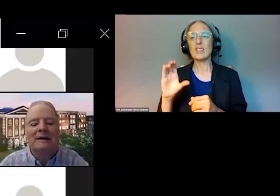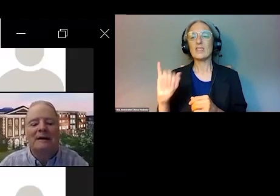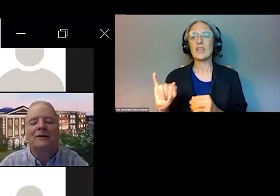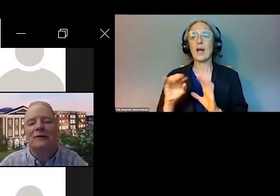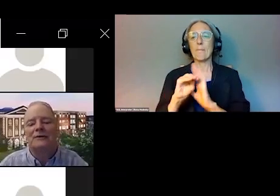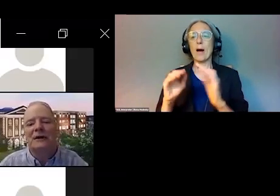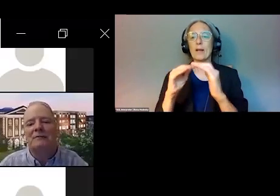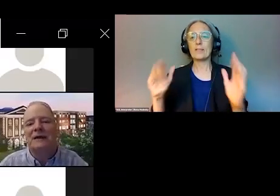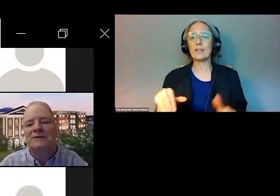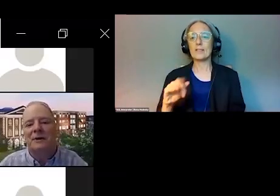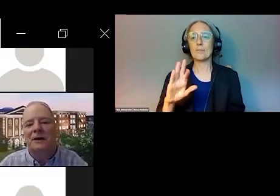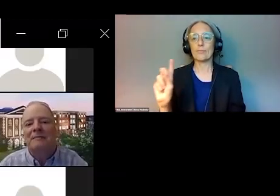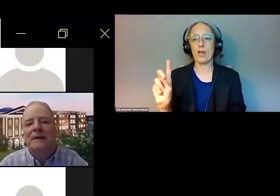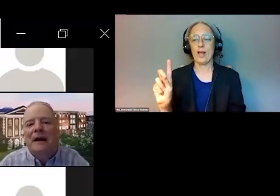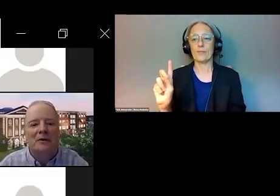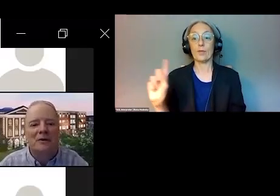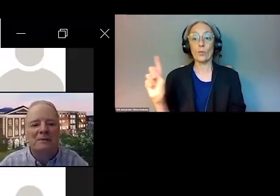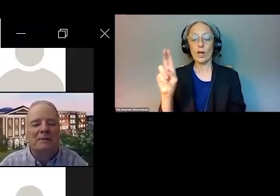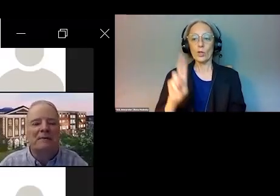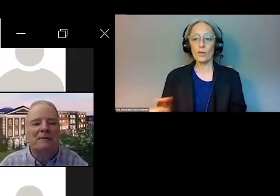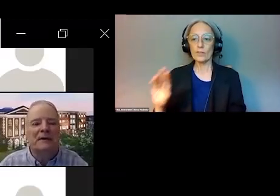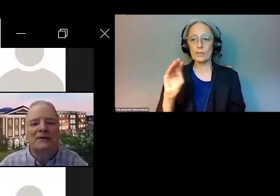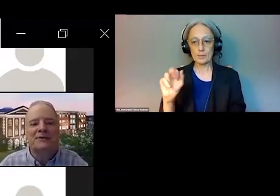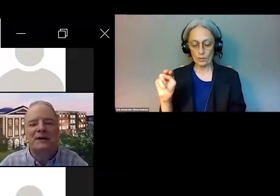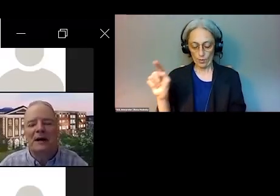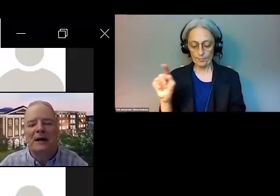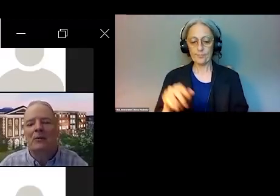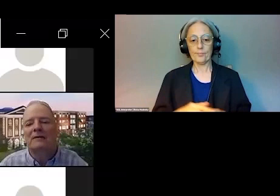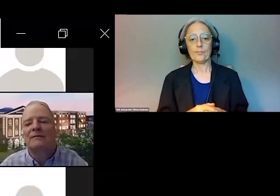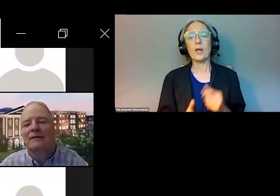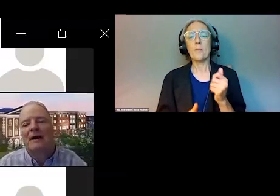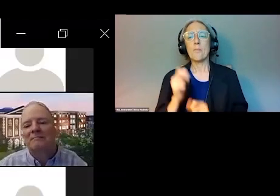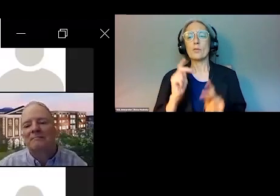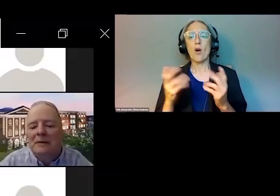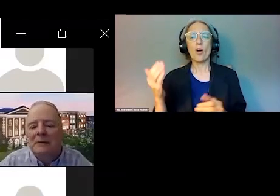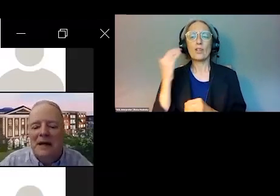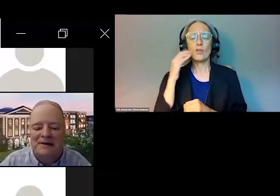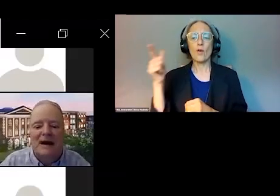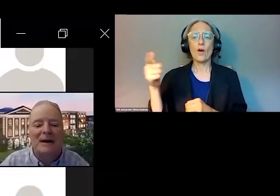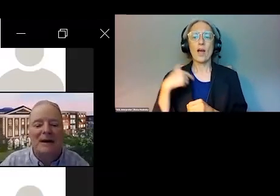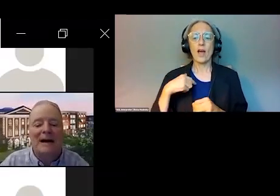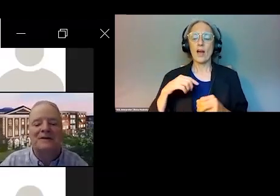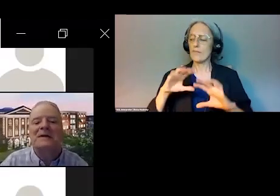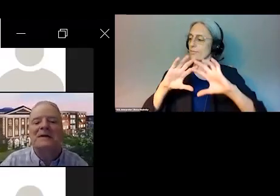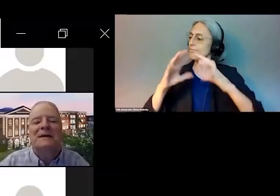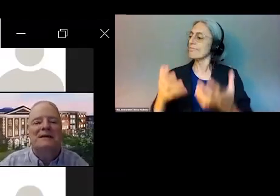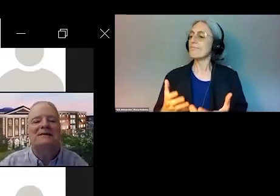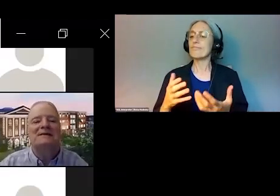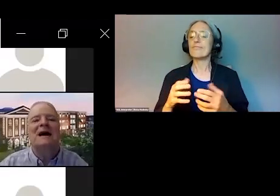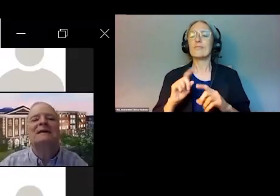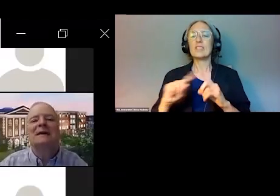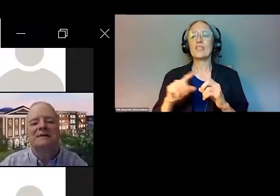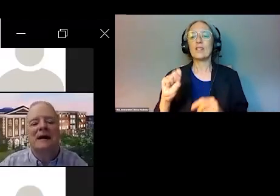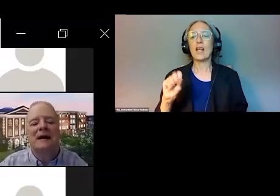grant and at the University of Minnesota. And most people are familiar, there's a network of SCI Model